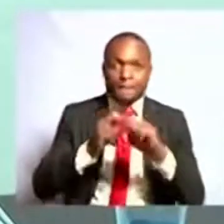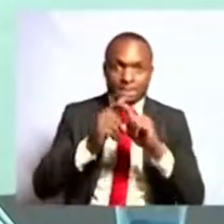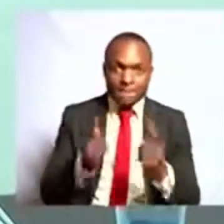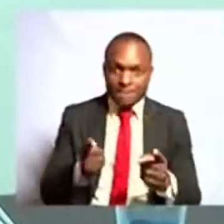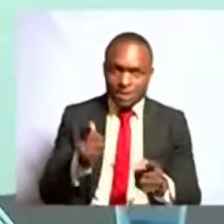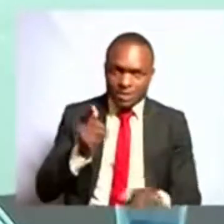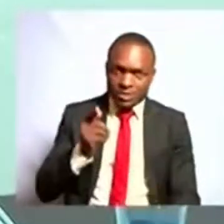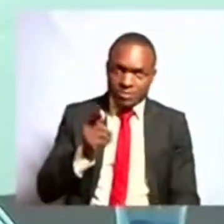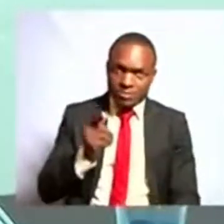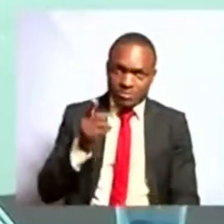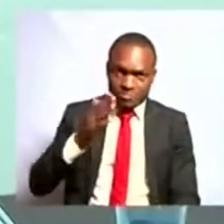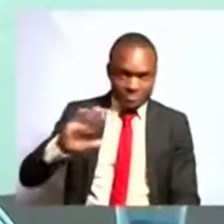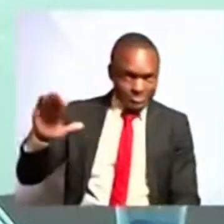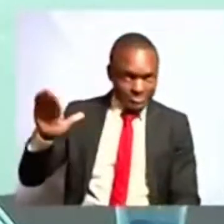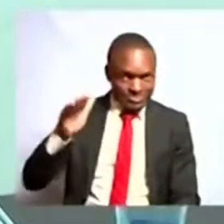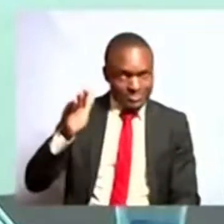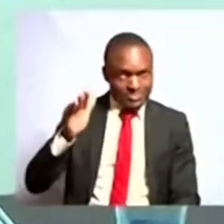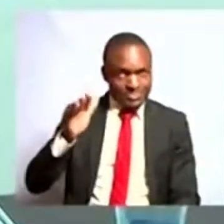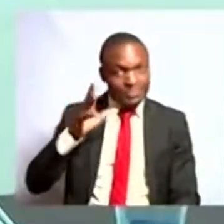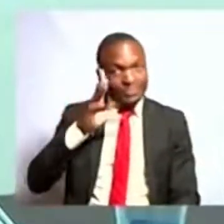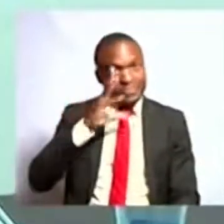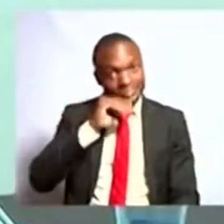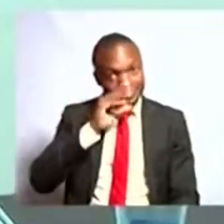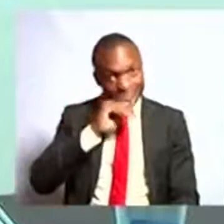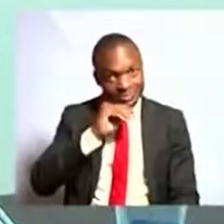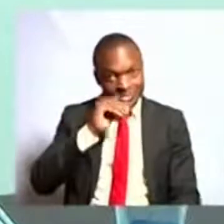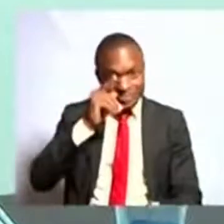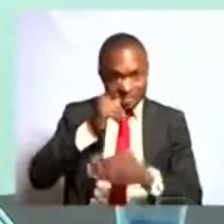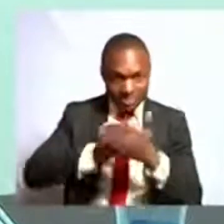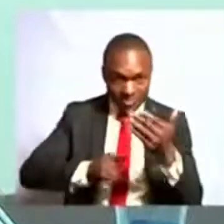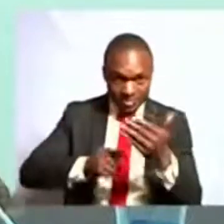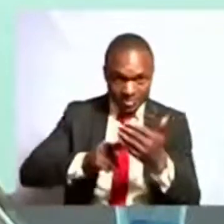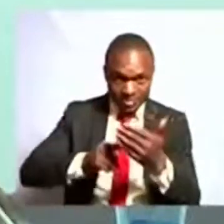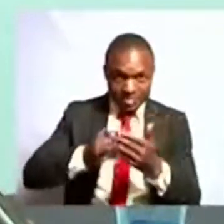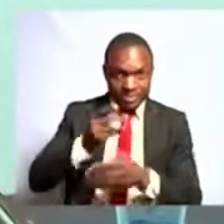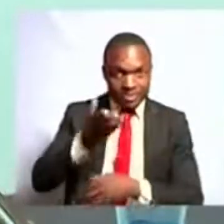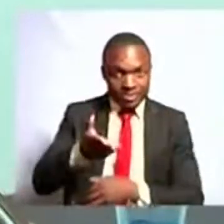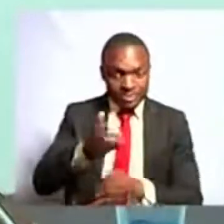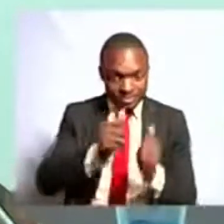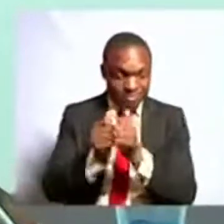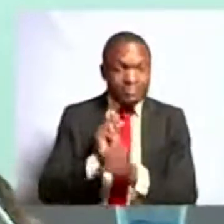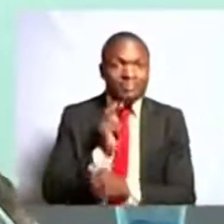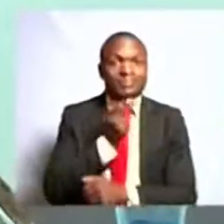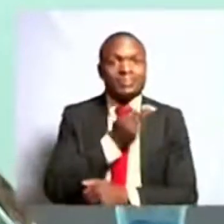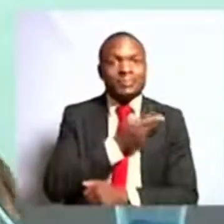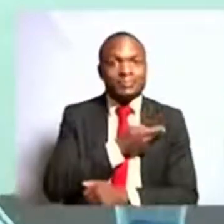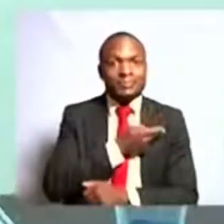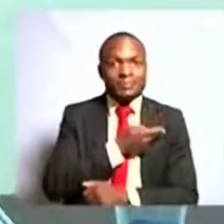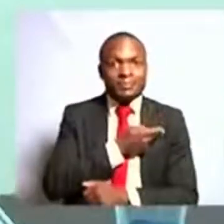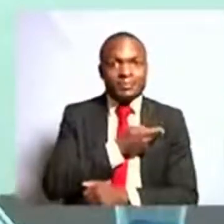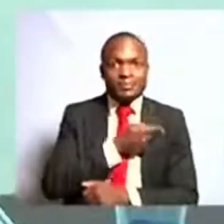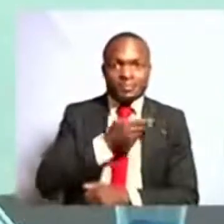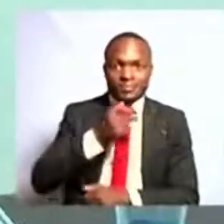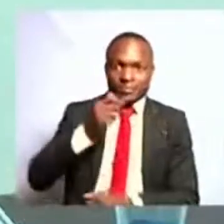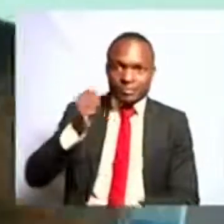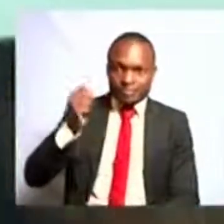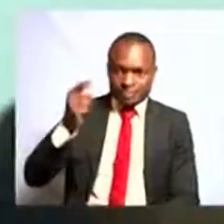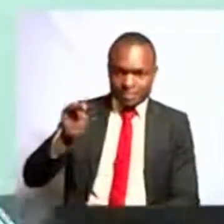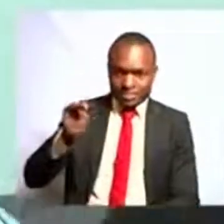fair that we speak to what is available with us. Thank you. Eji, can you come in?